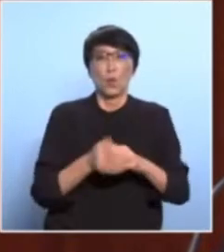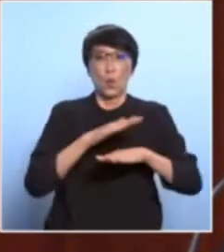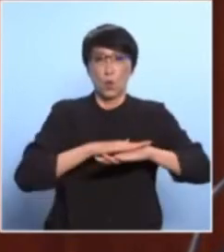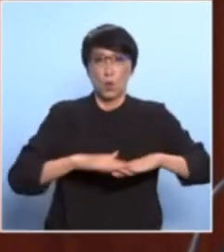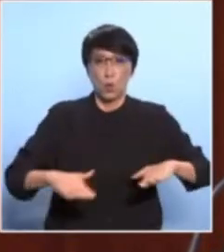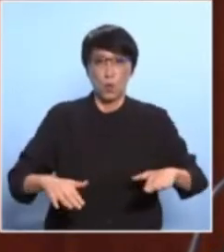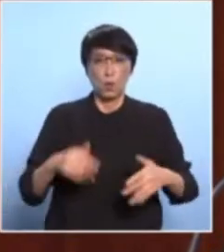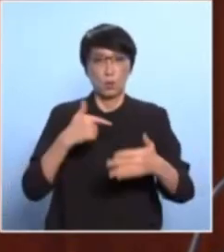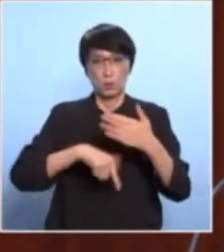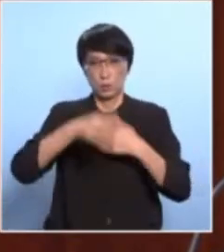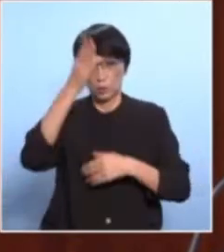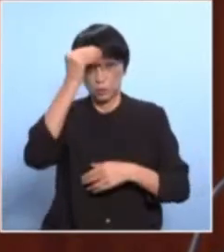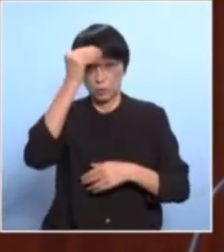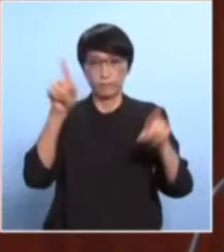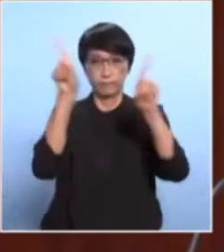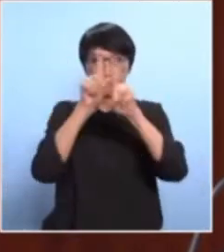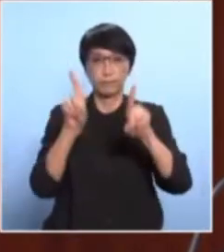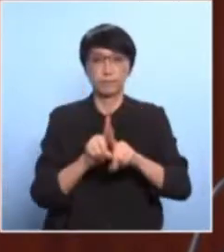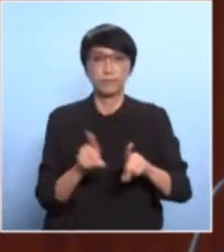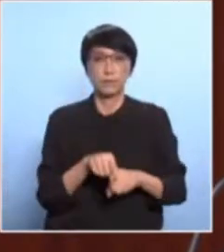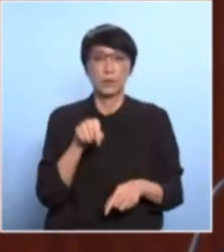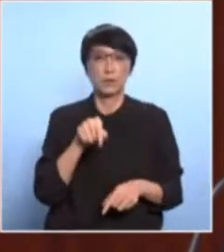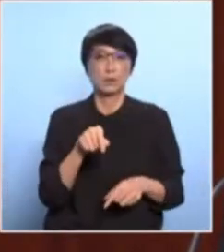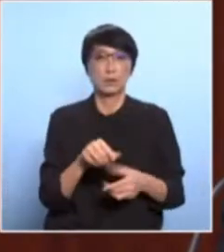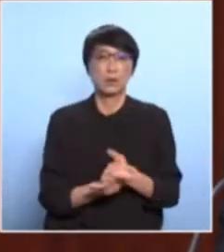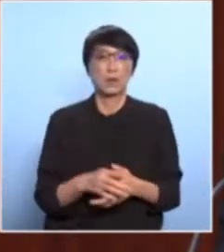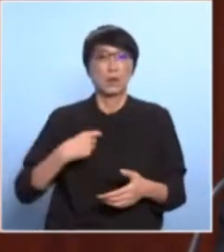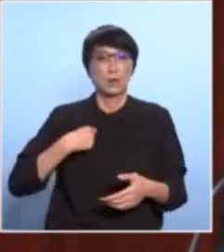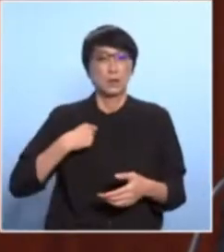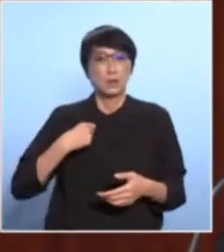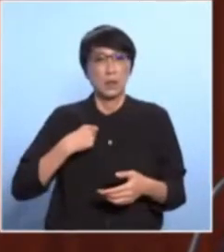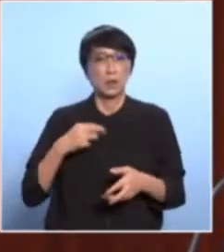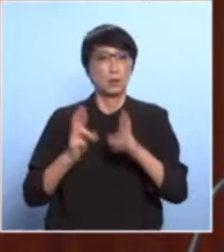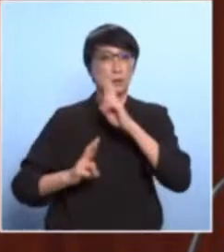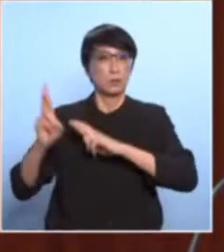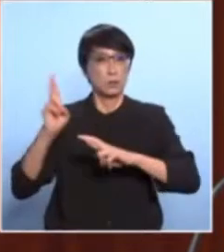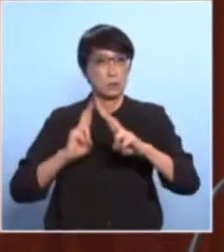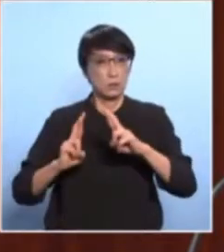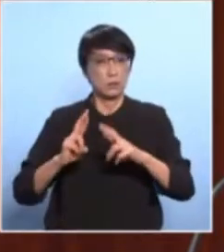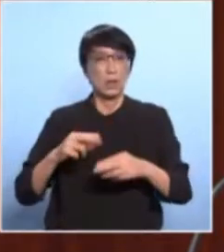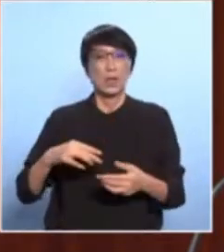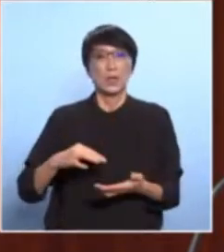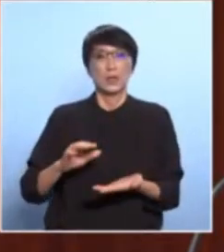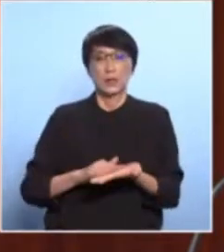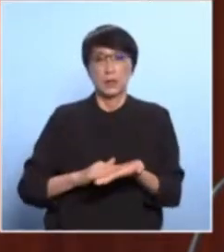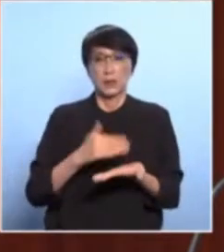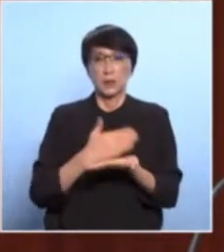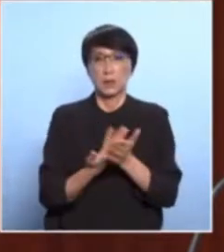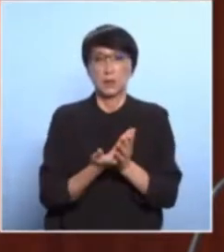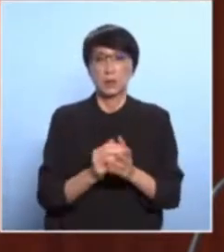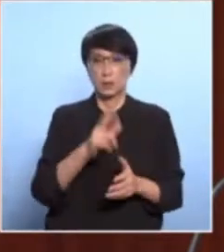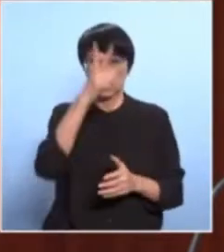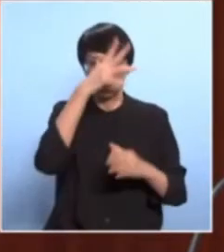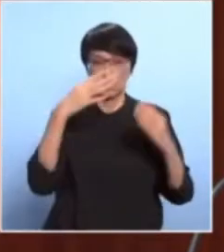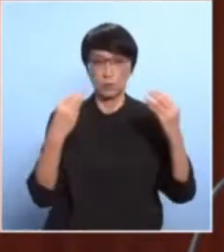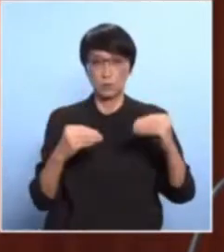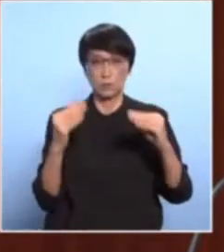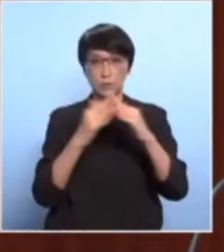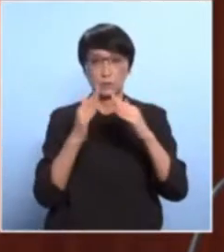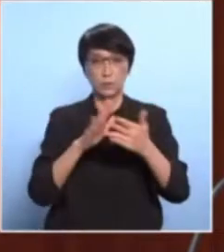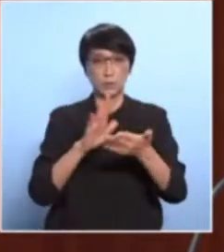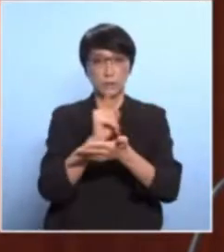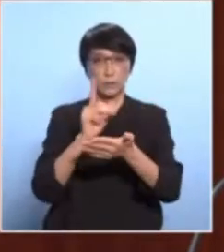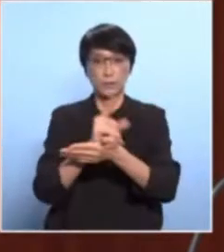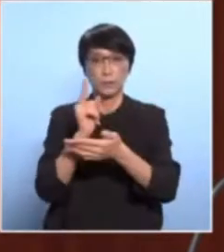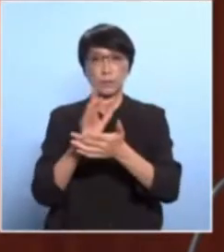security education, as well as teaching resources on our country's development and history with regular updates. The Education Bureau